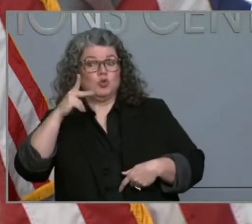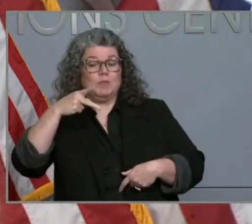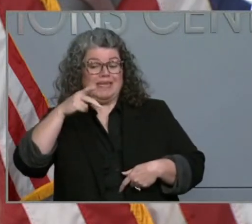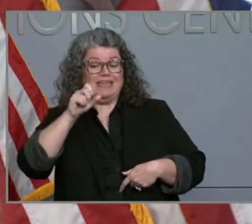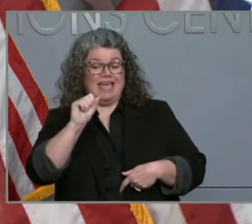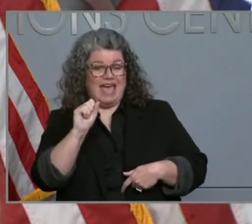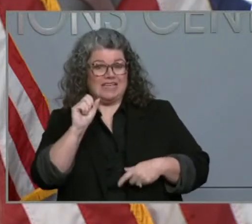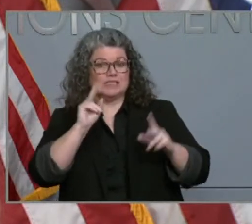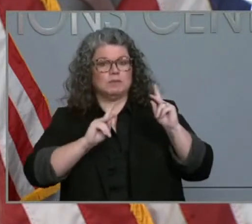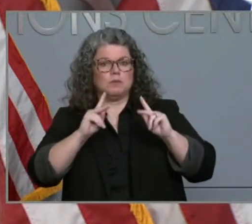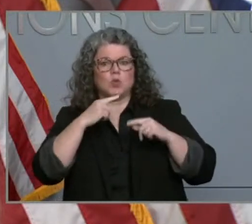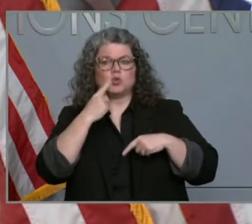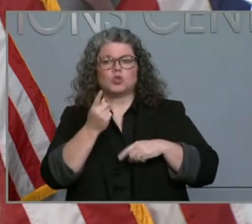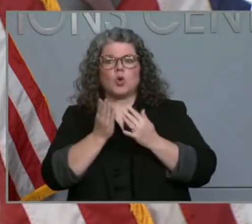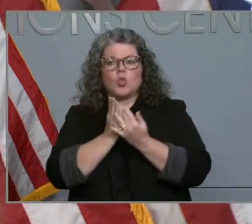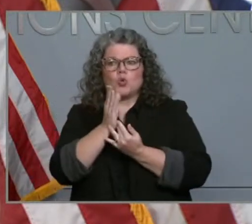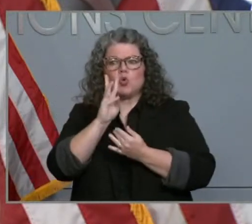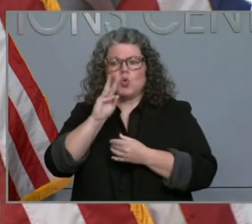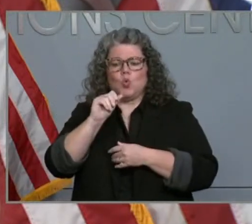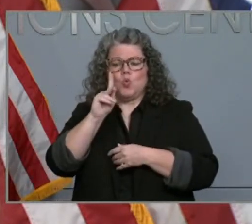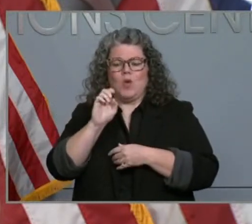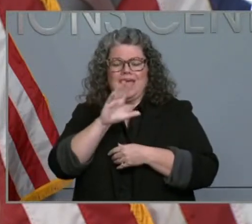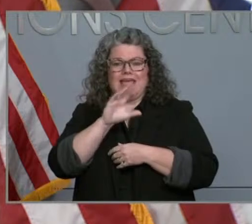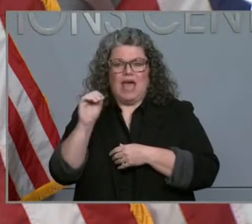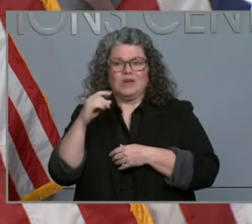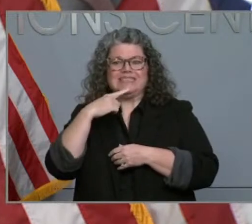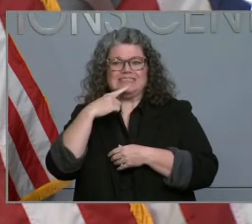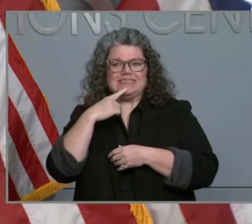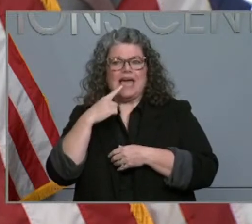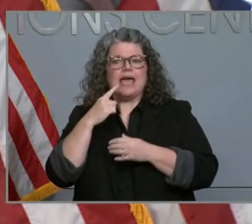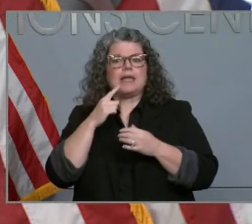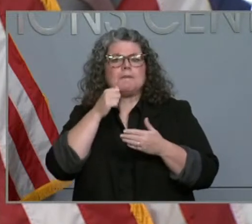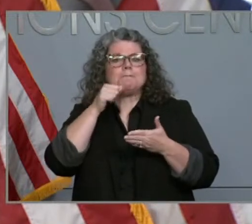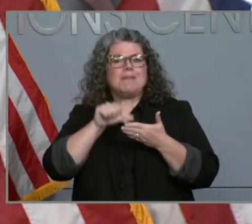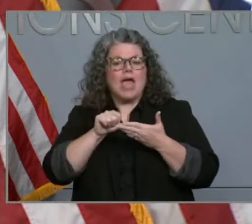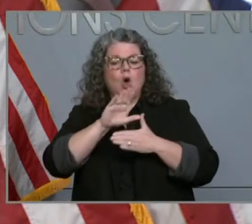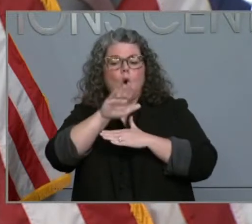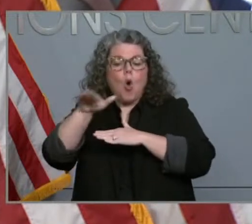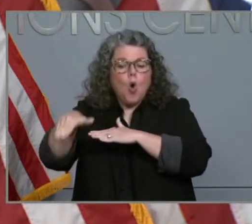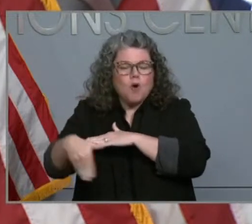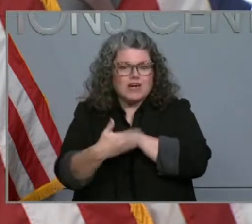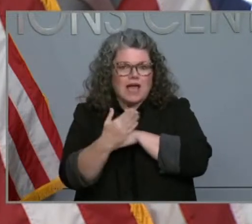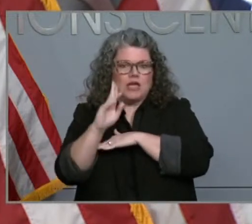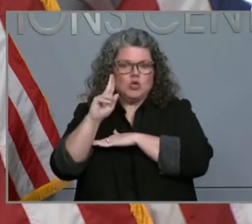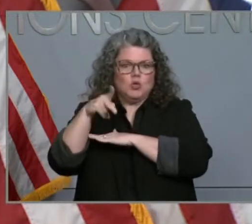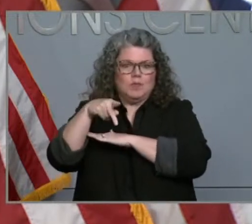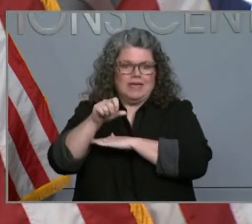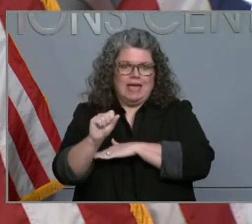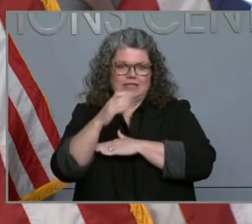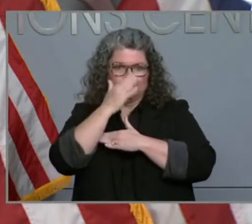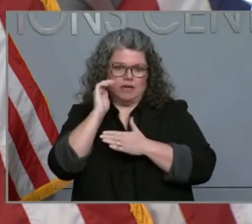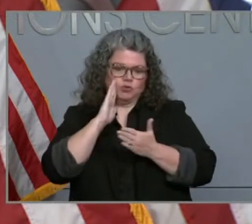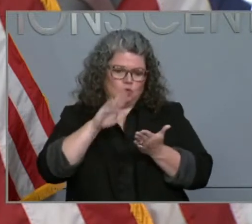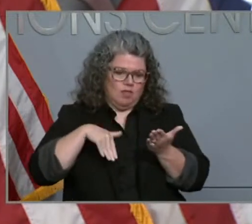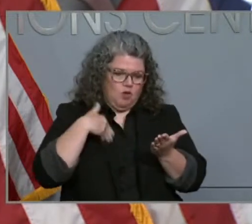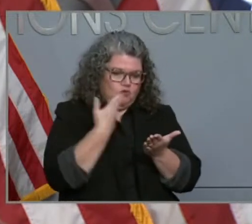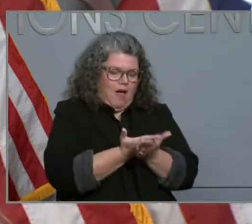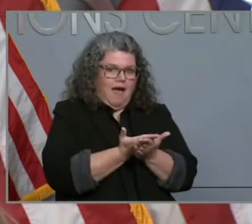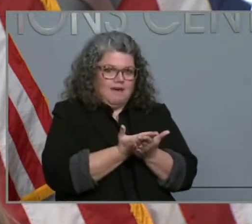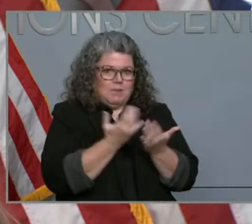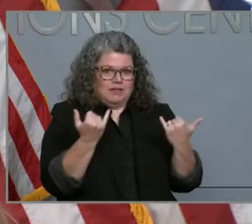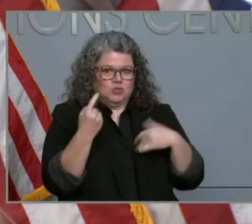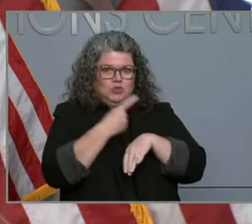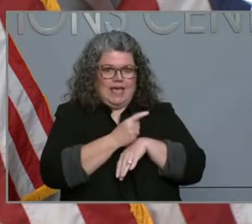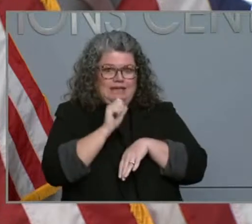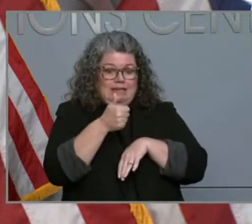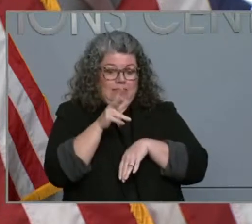told, specifically through Wake County, one woman was told to mail hers through UPS, overnight it to make it in time. She was told it would get there by 10:30 this morning. It's